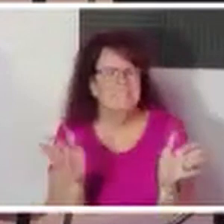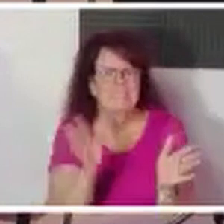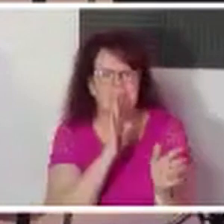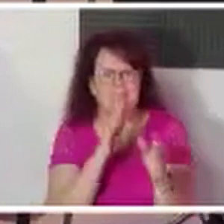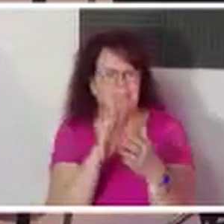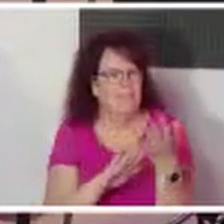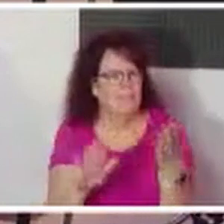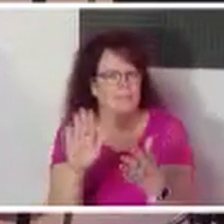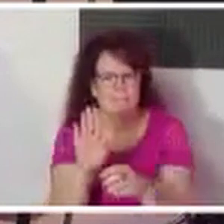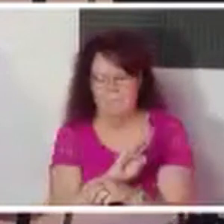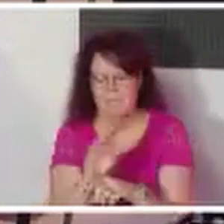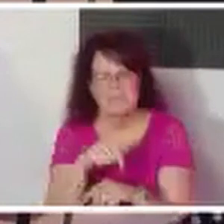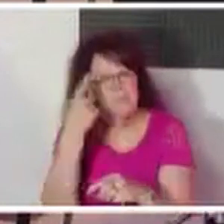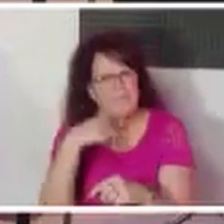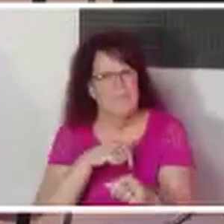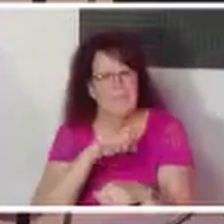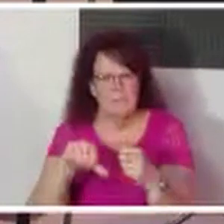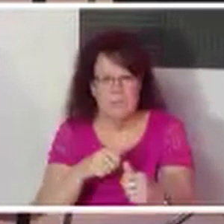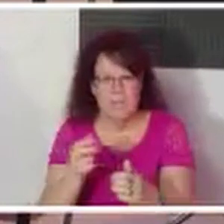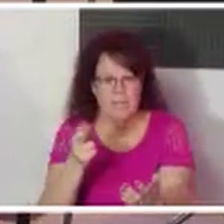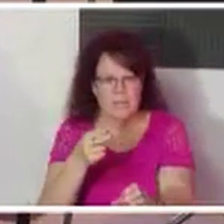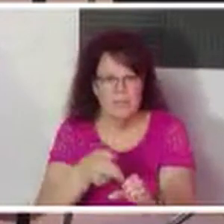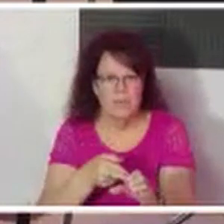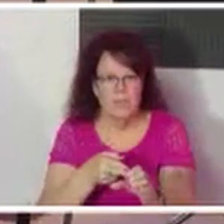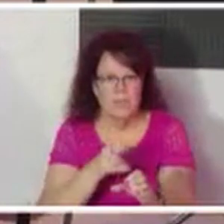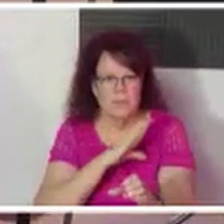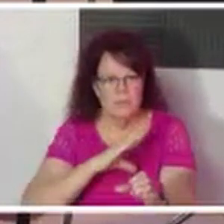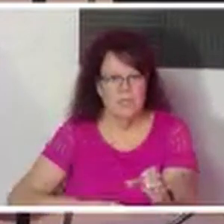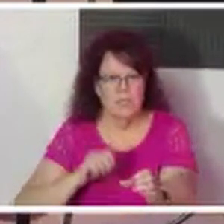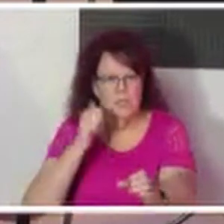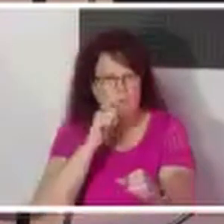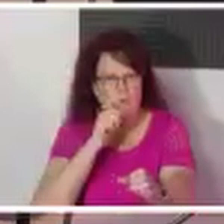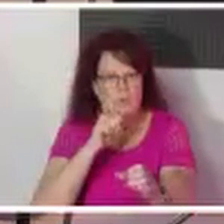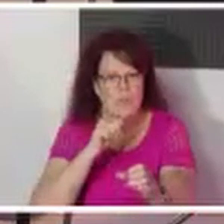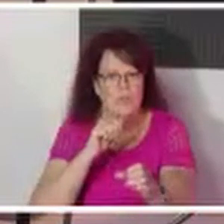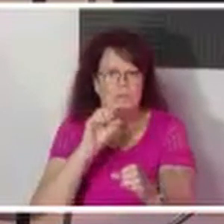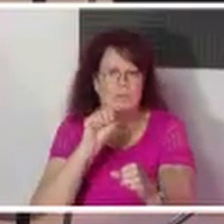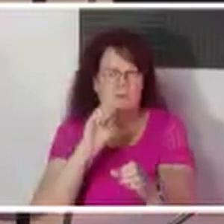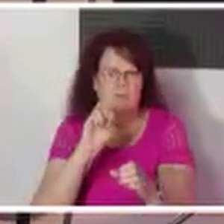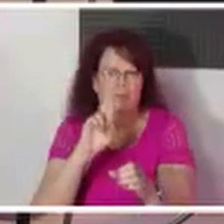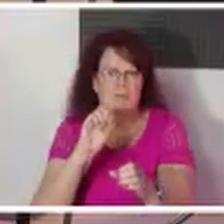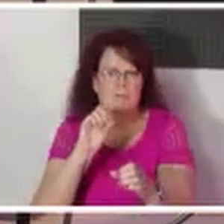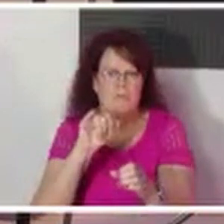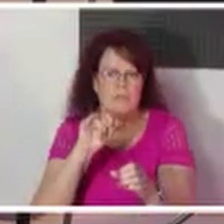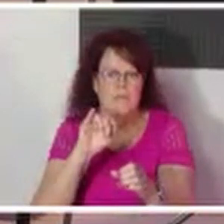was just a busy time for me socially. I joined a Christian girls sorority where I made friends with our dear friend Shelby.